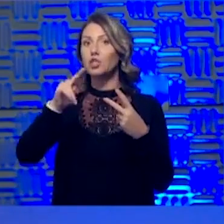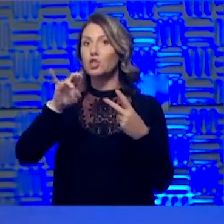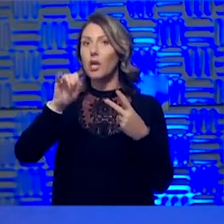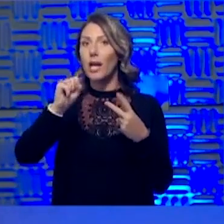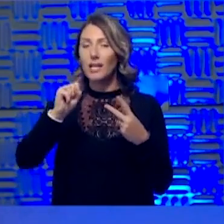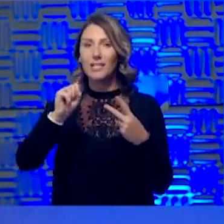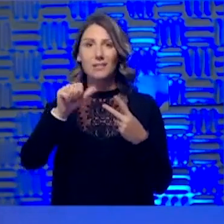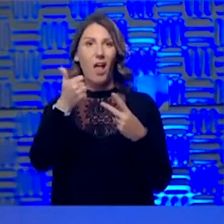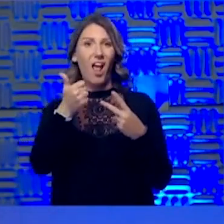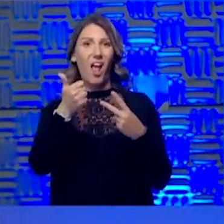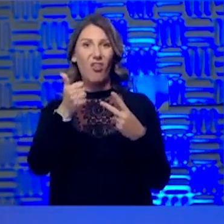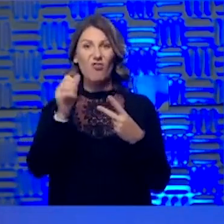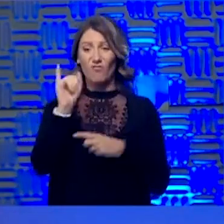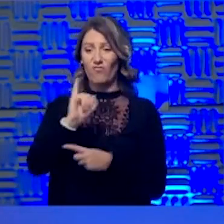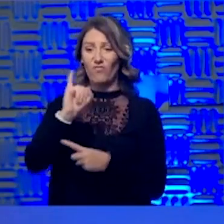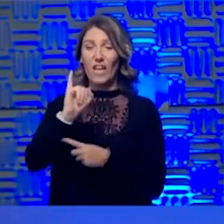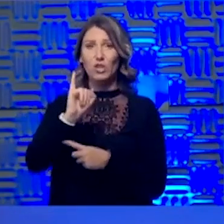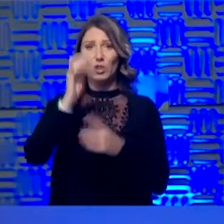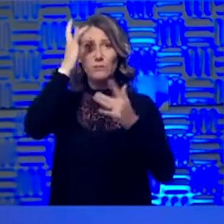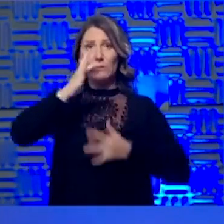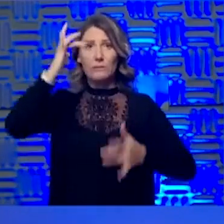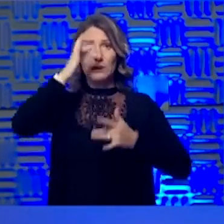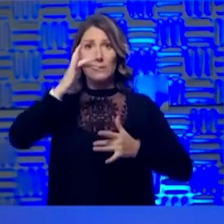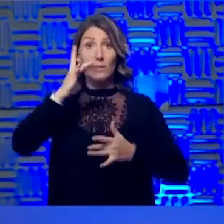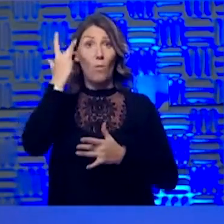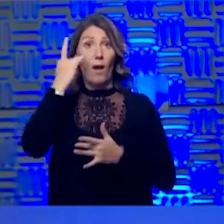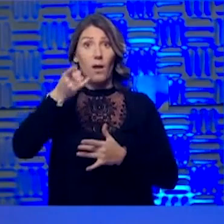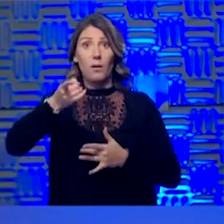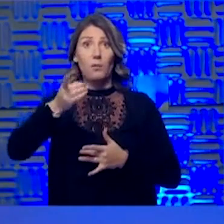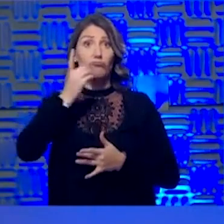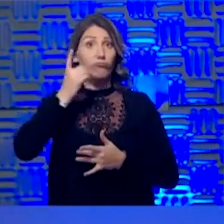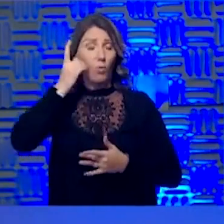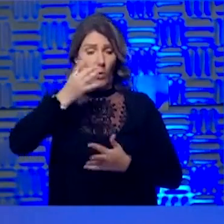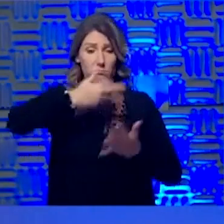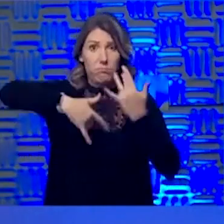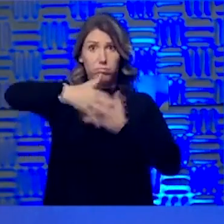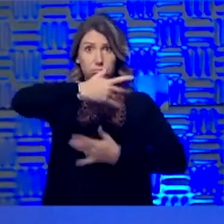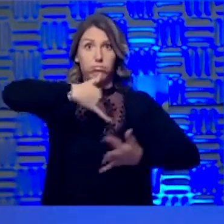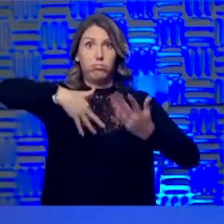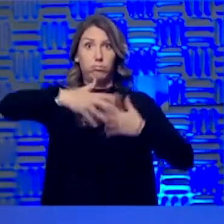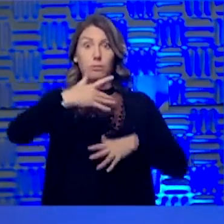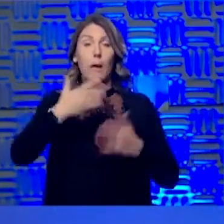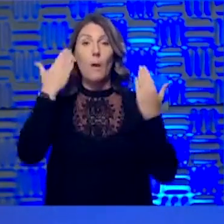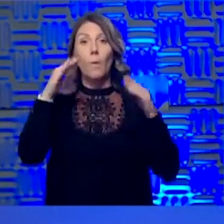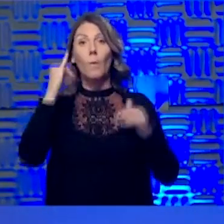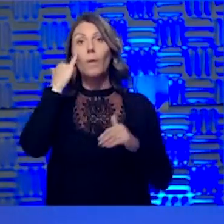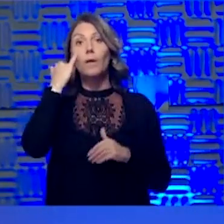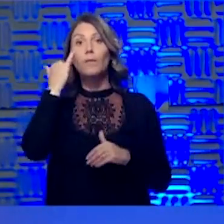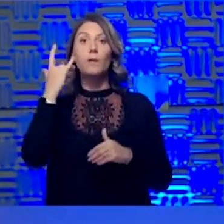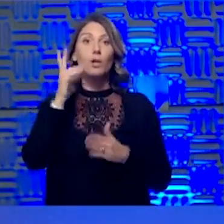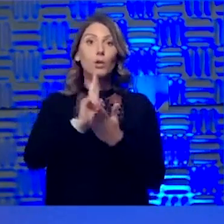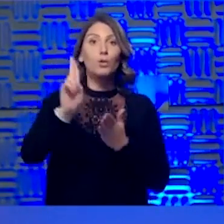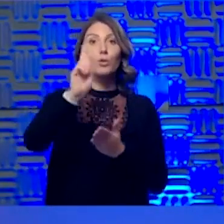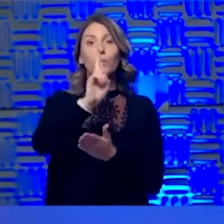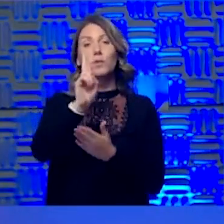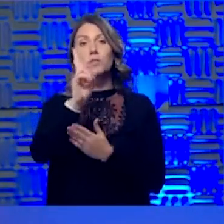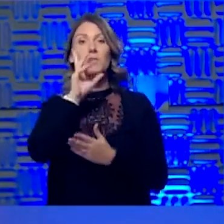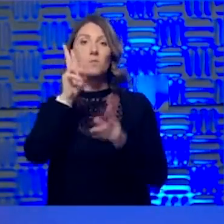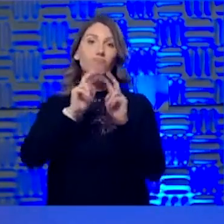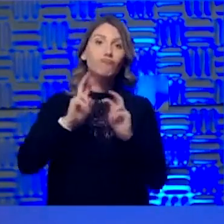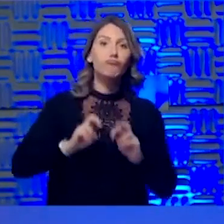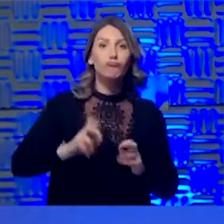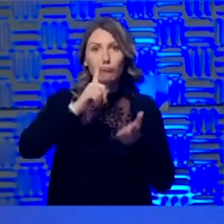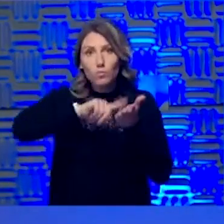you are congregating together. And so I don't know if the universities are going to start looking at new ways to do dorm